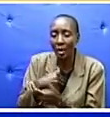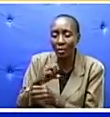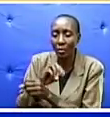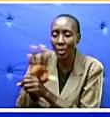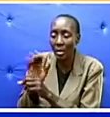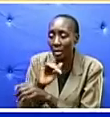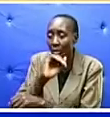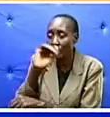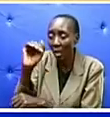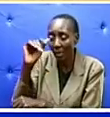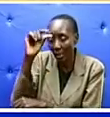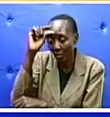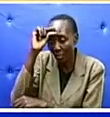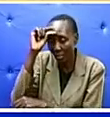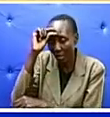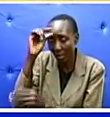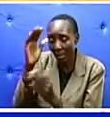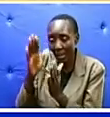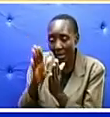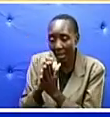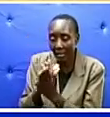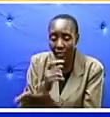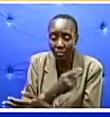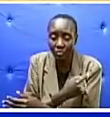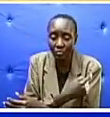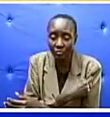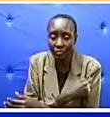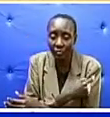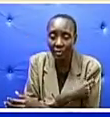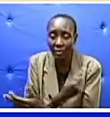to the government and to the facility in